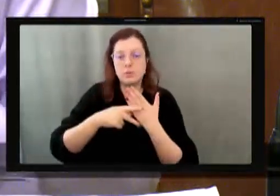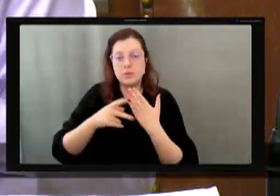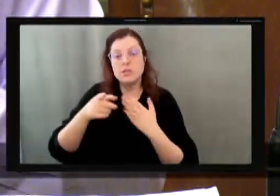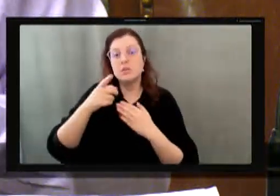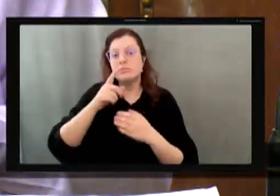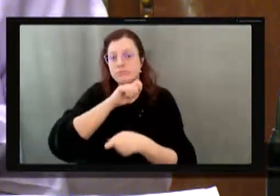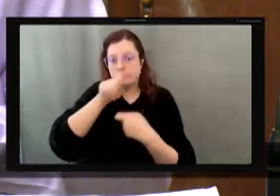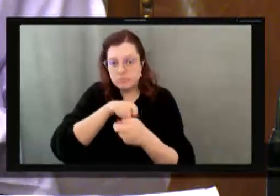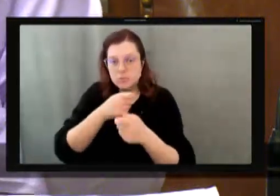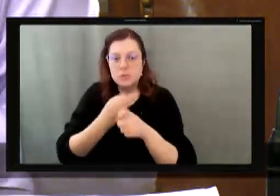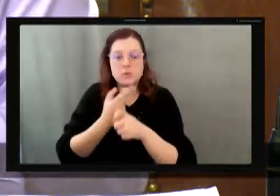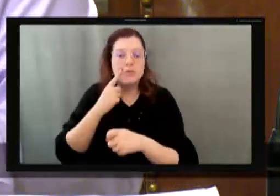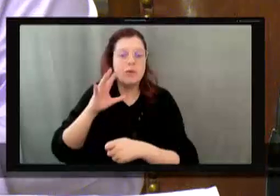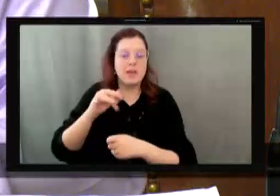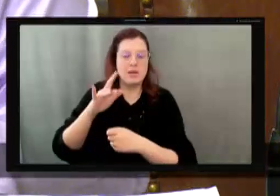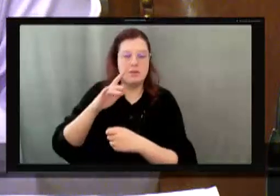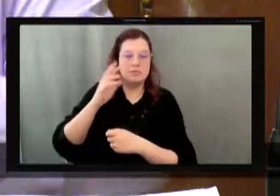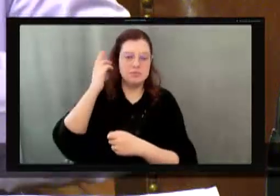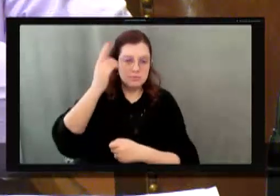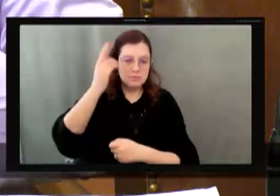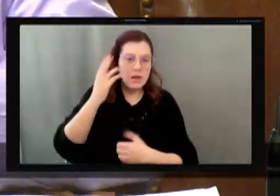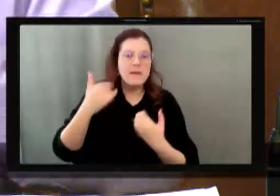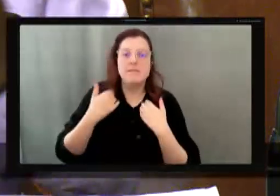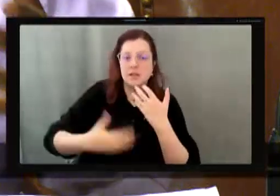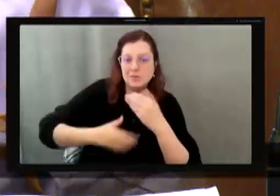We want you to have some extra space,